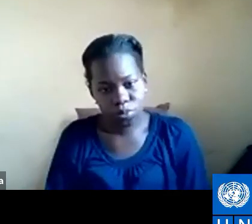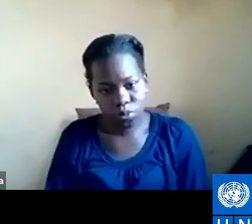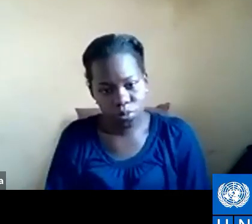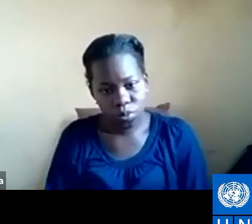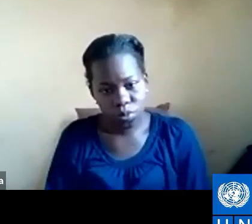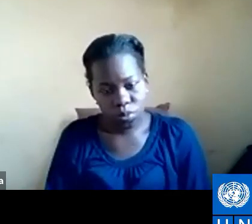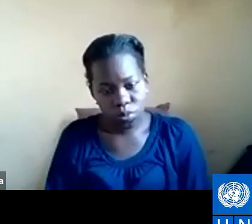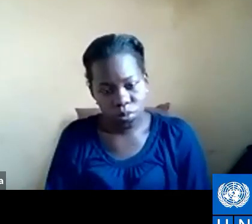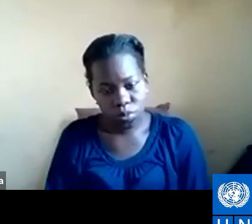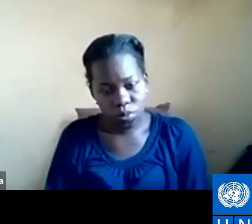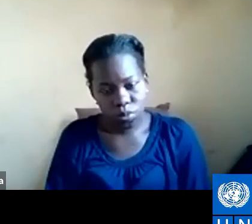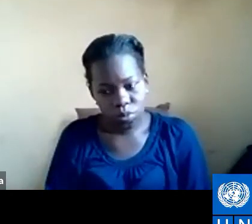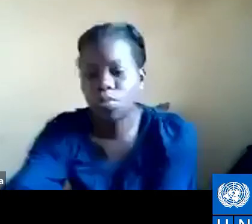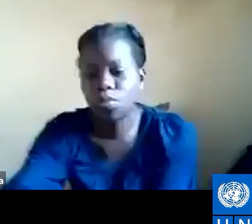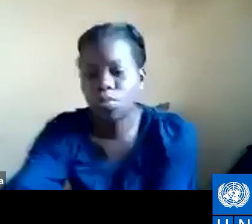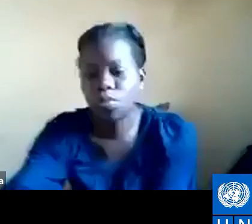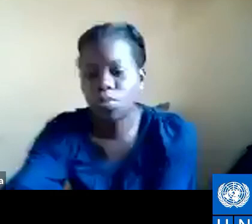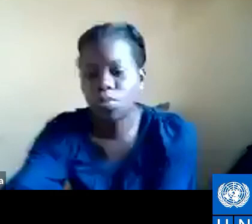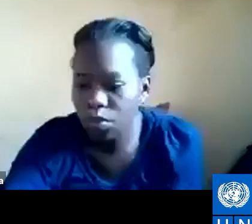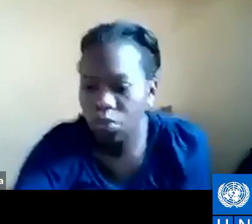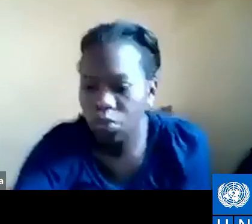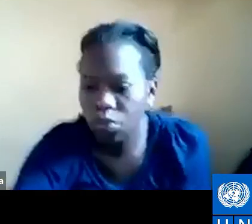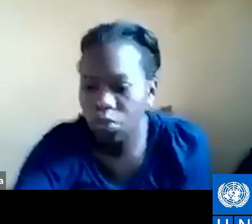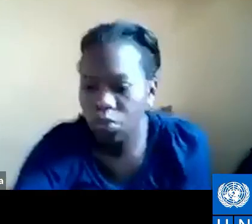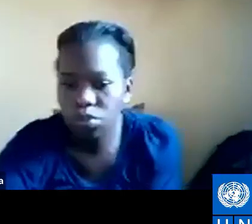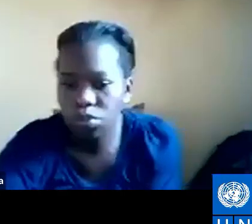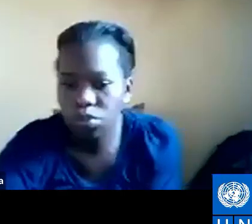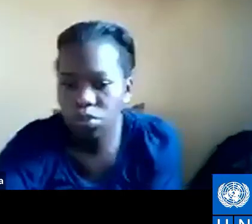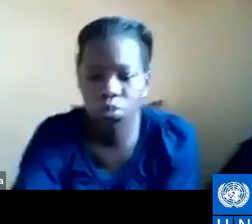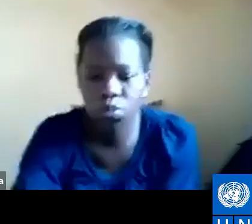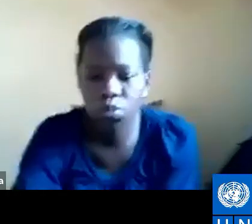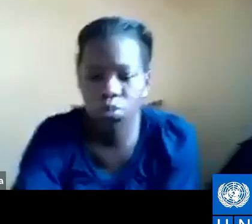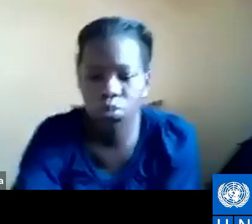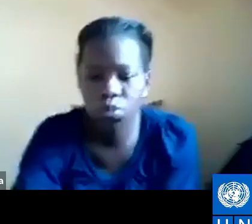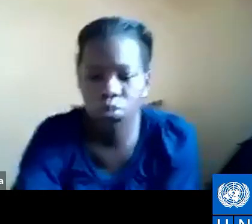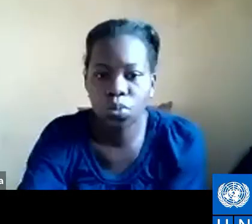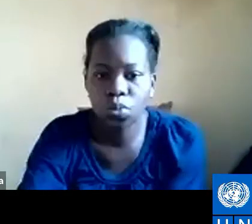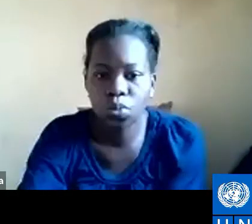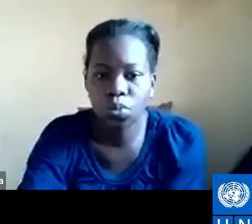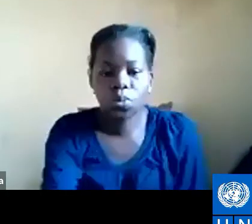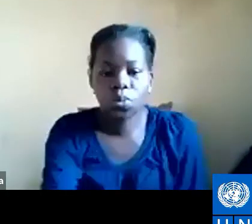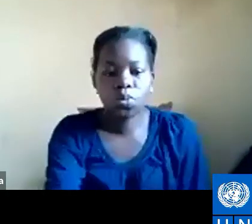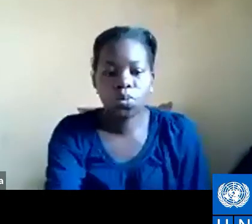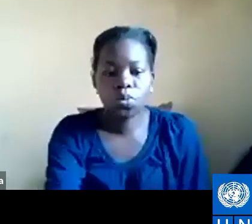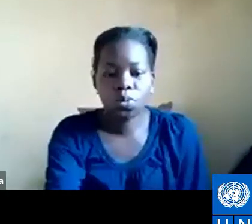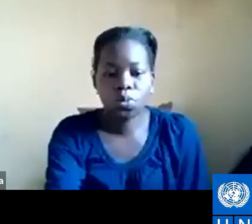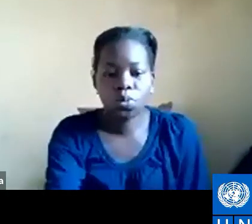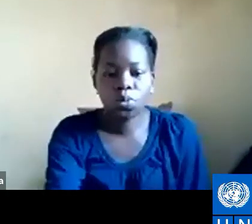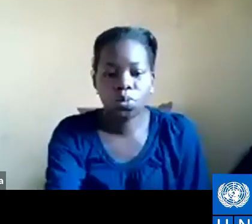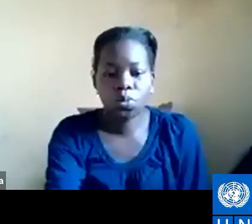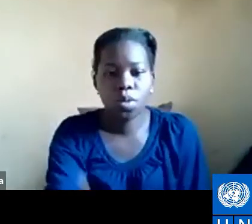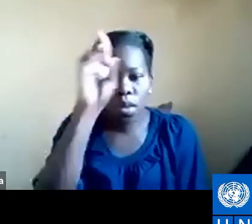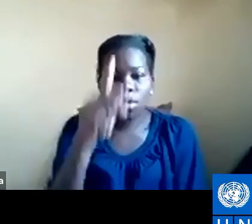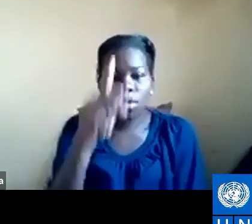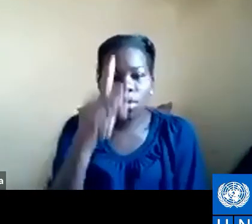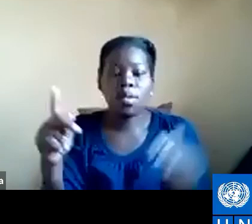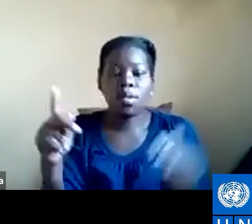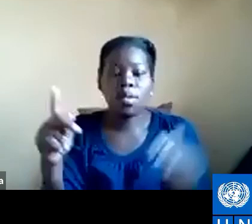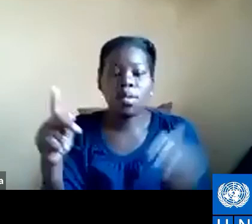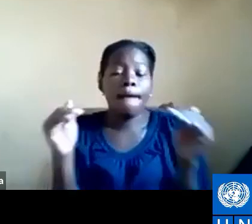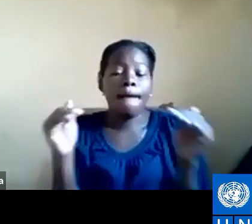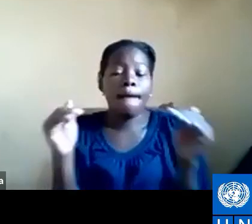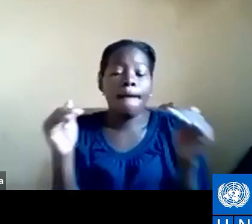in rural areas from an ICT point of view. I remember one of the meetings we had, especially given the challenges that young